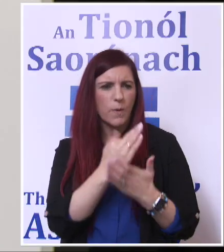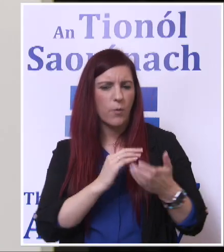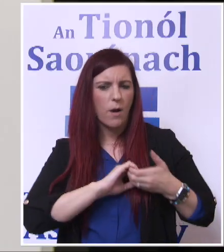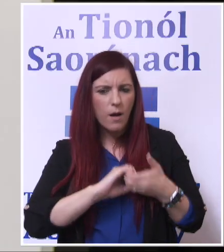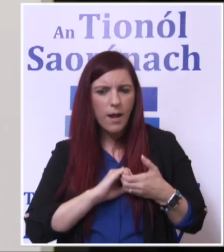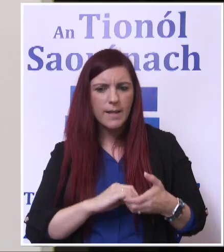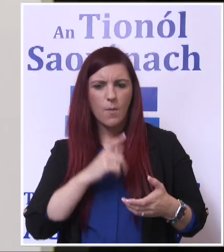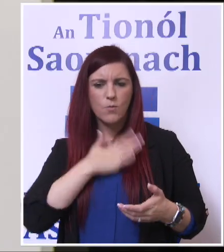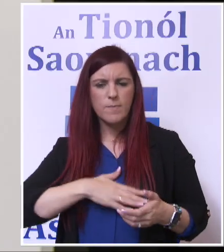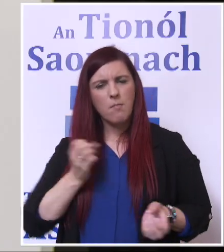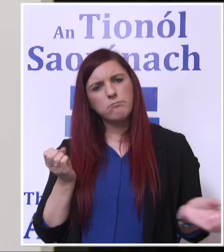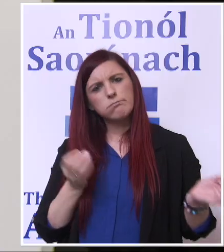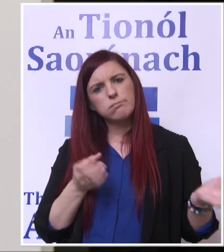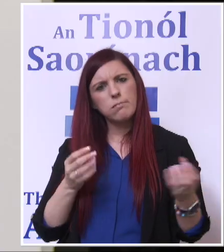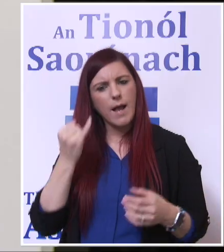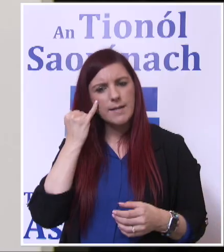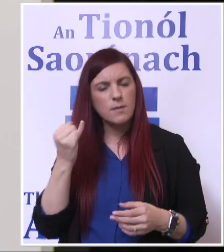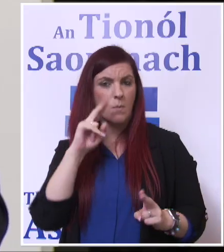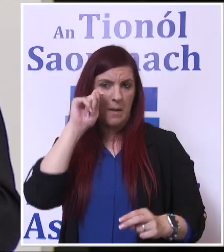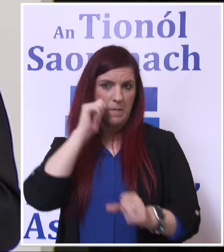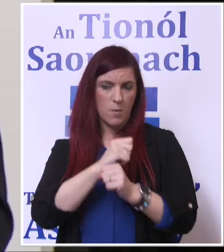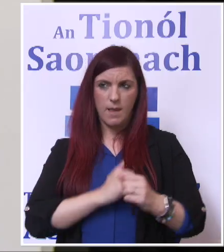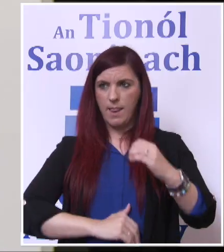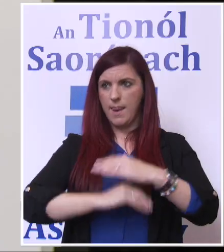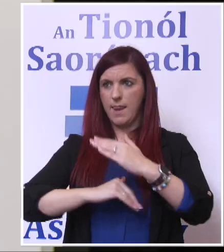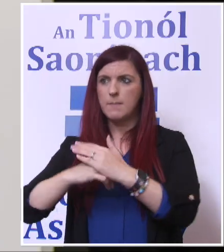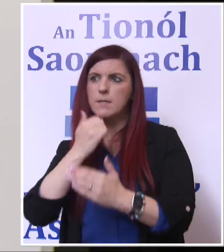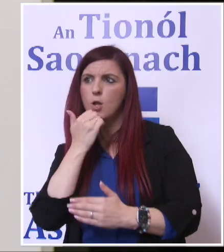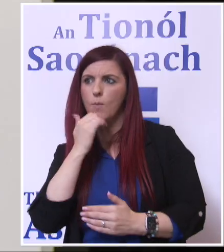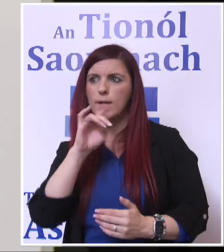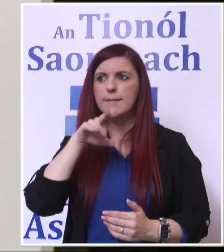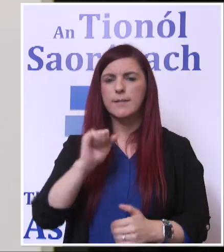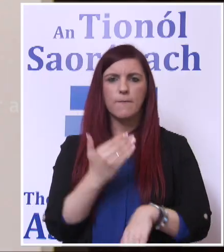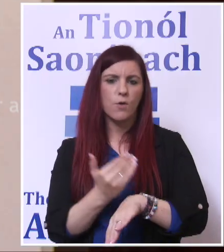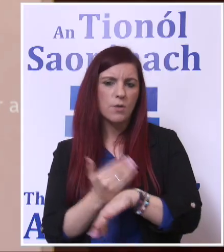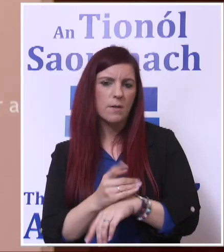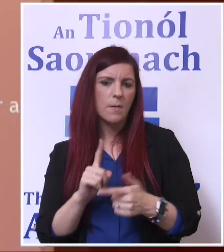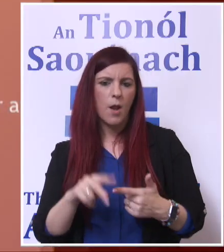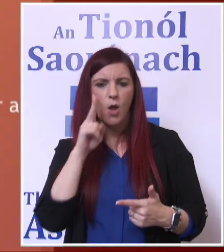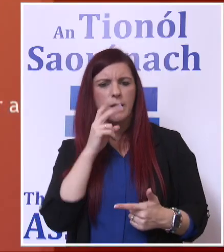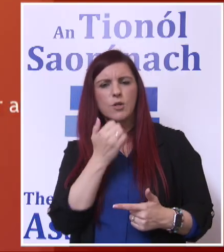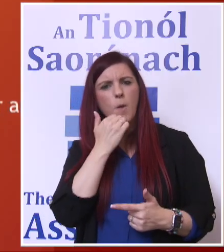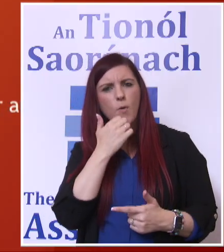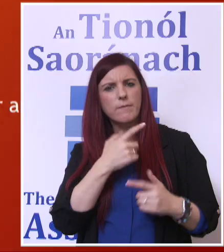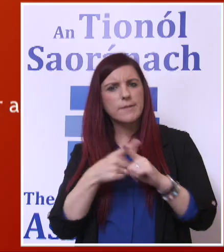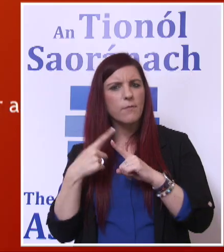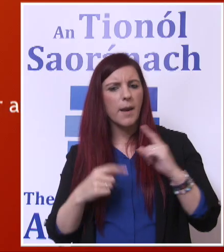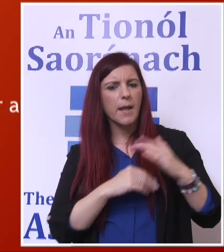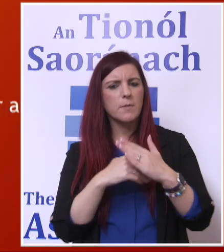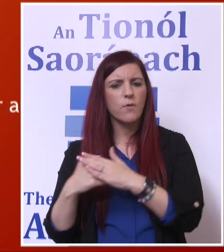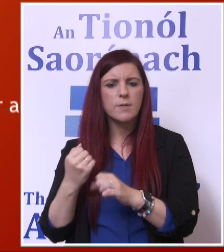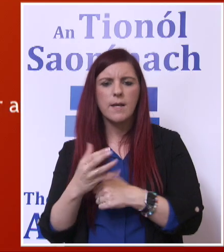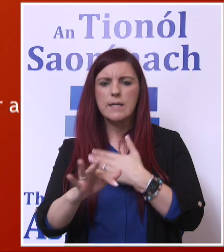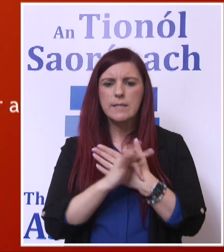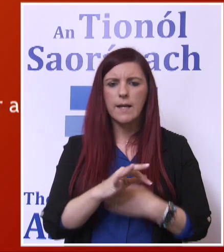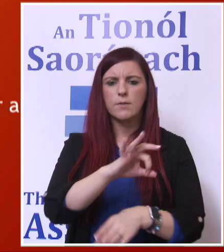just spitballed, could we consider a limited number of executive functions? Could we look at a number of limited functions? Safety and security,